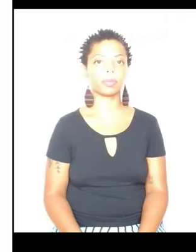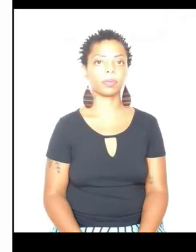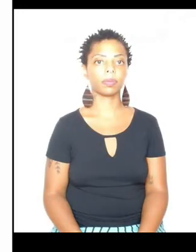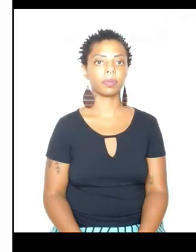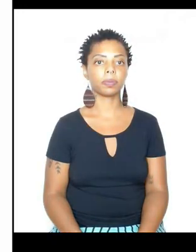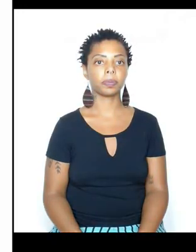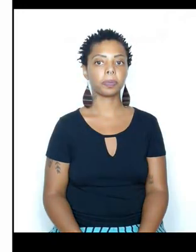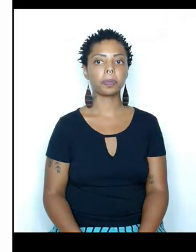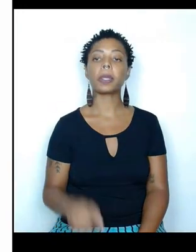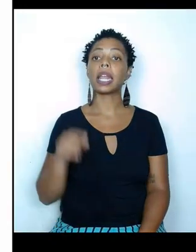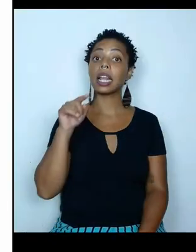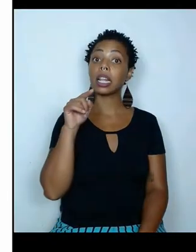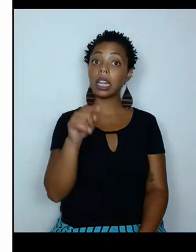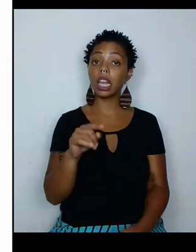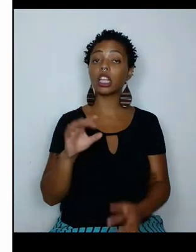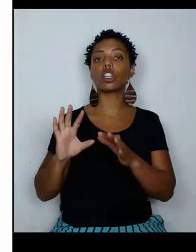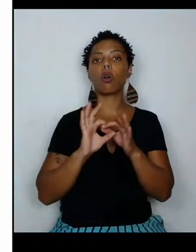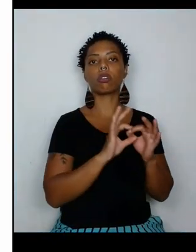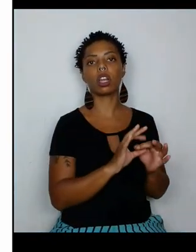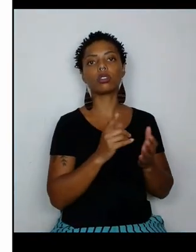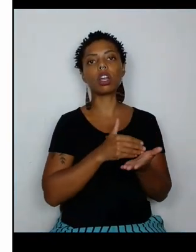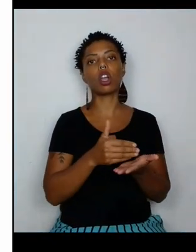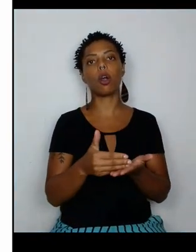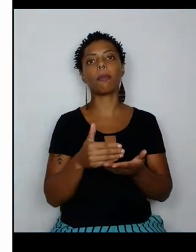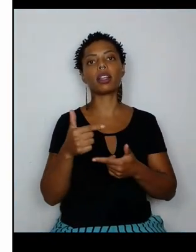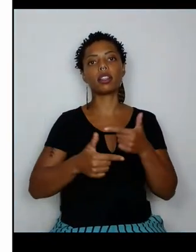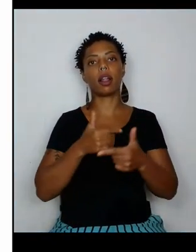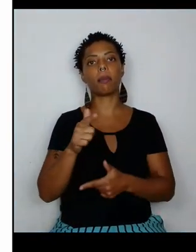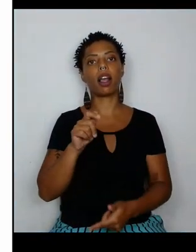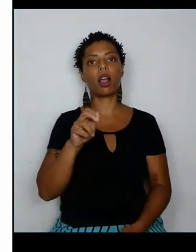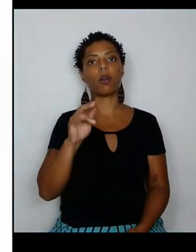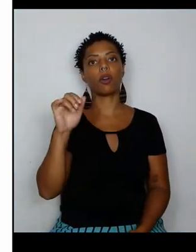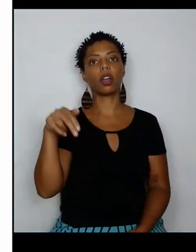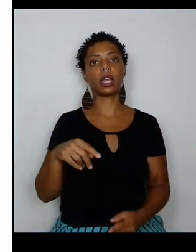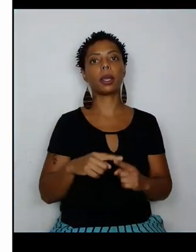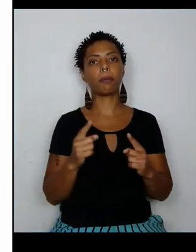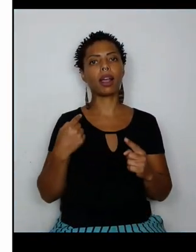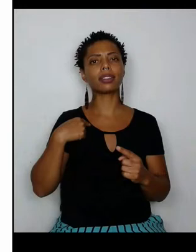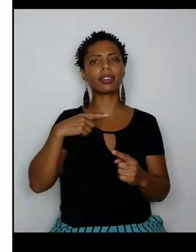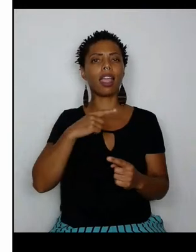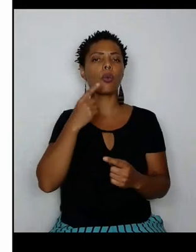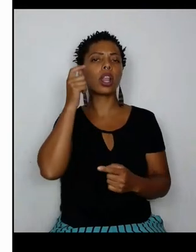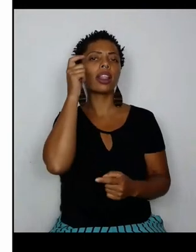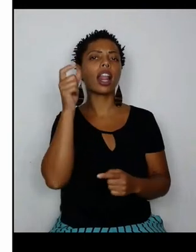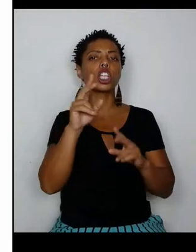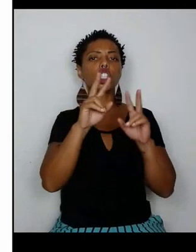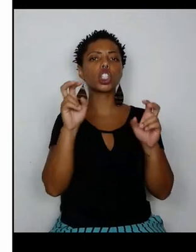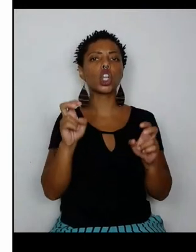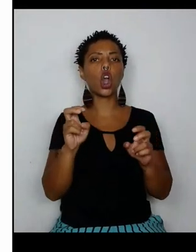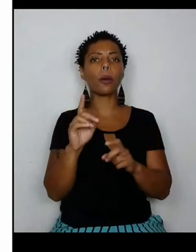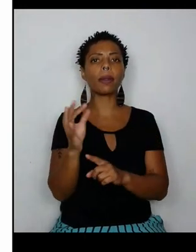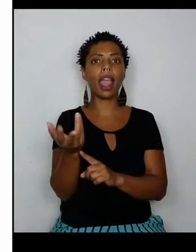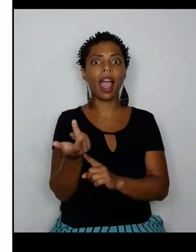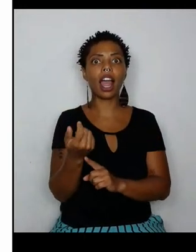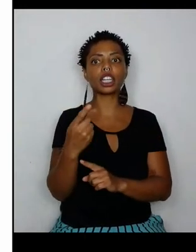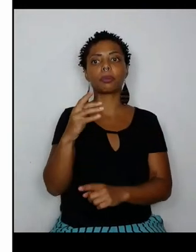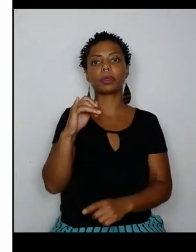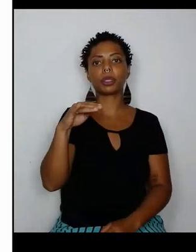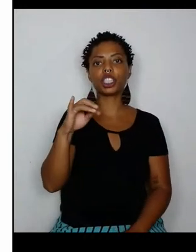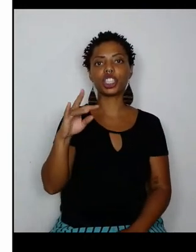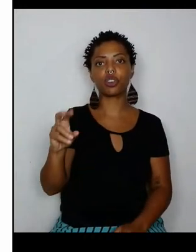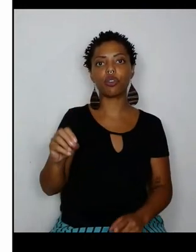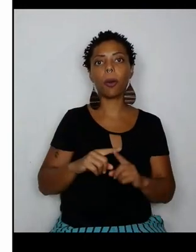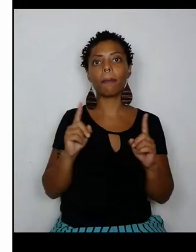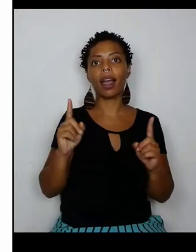lina were very interested in the idea of primitive but that is not related to the idea of primitive that